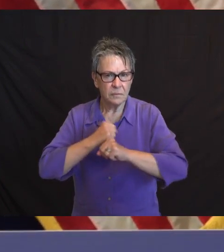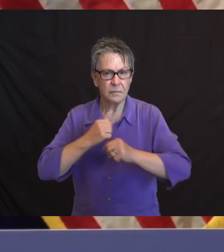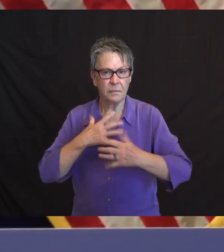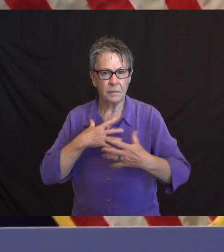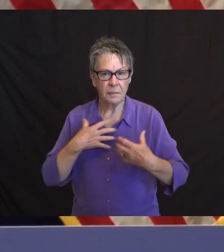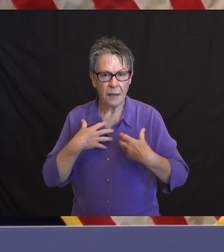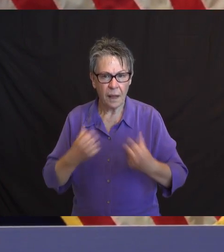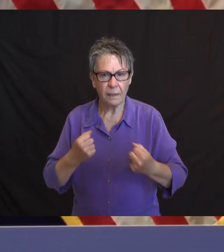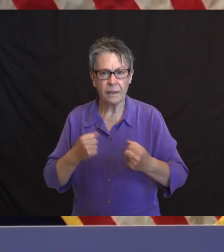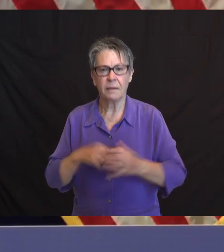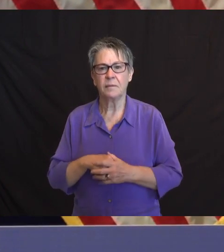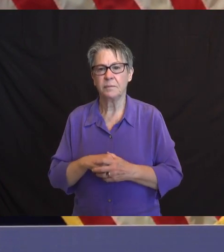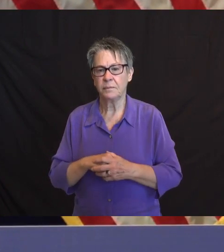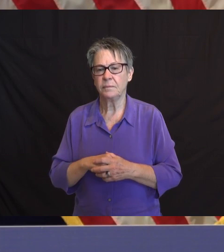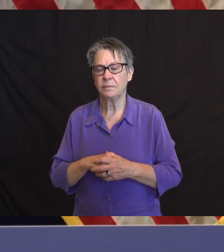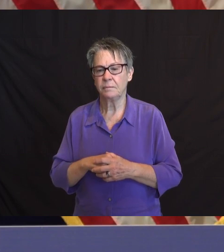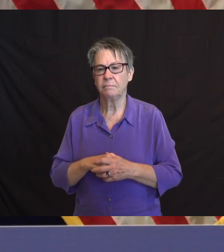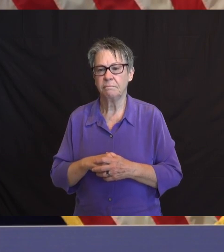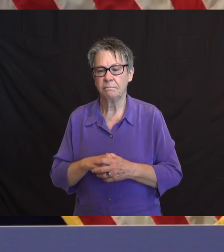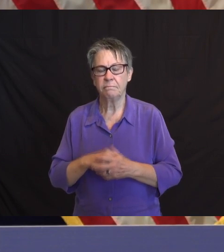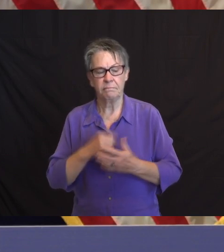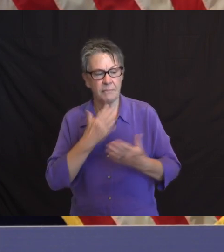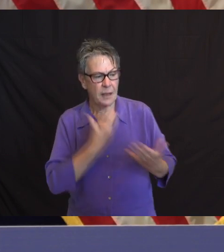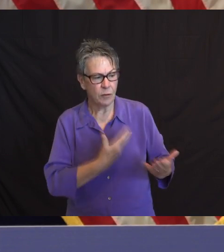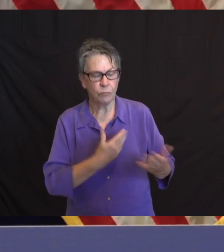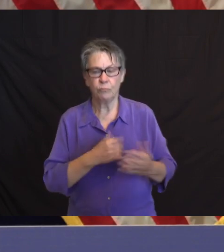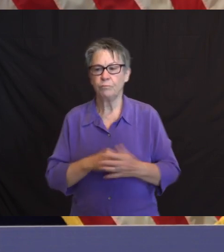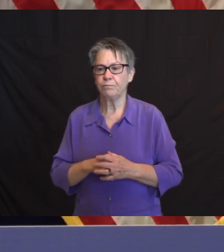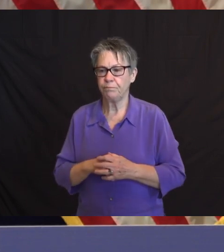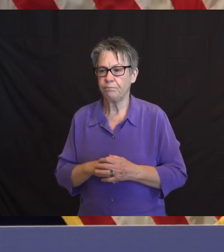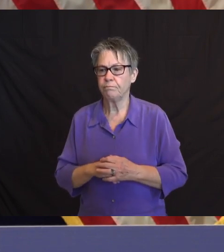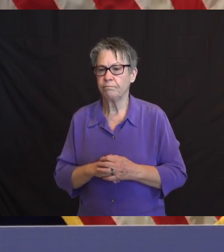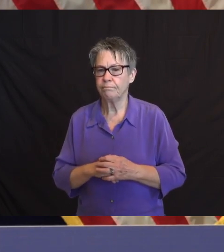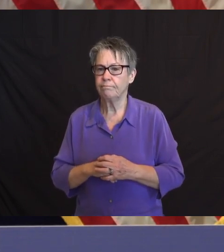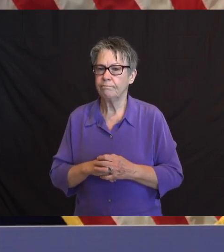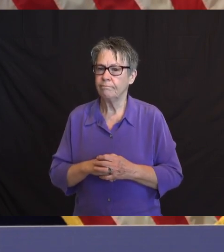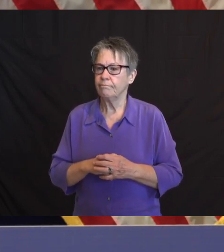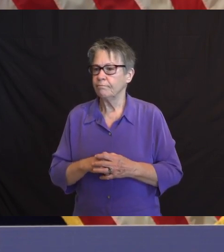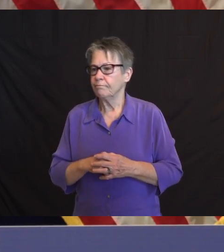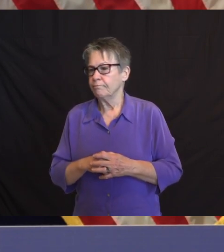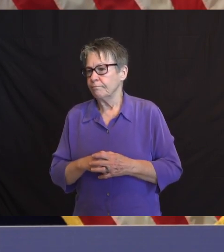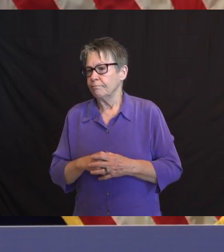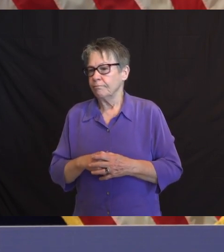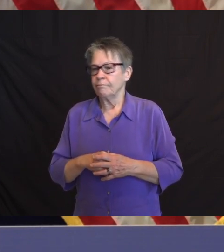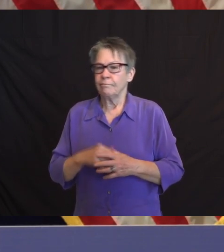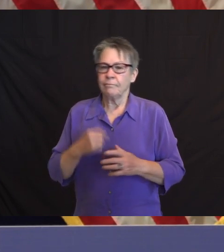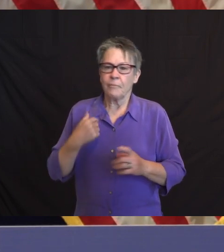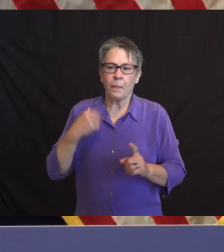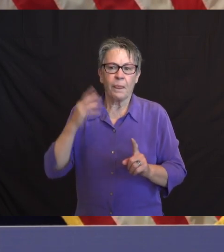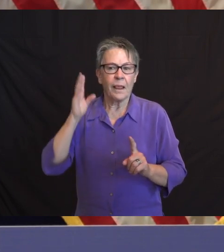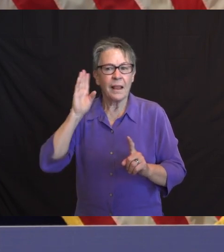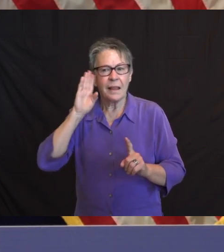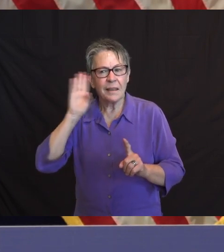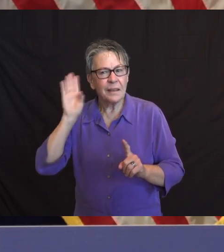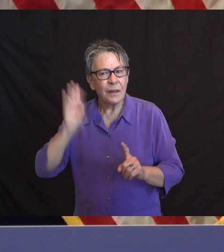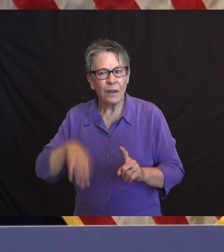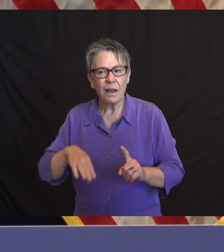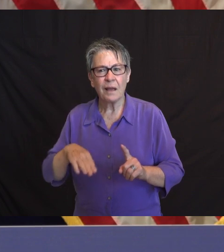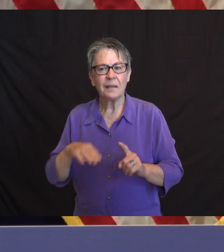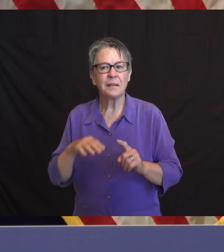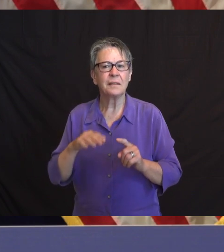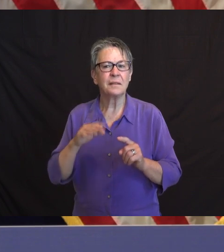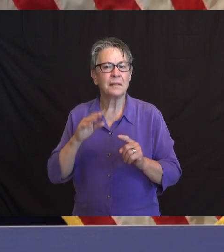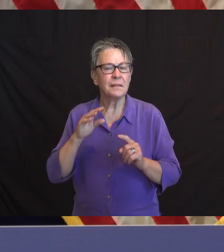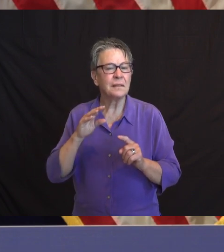It's undeniable. I know the N, or the denominator, is small for the child inflammatory